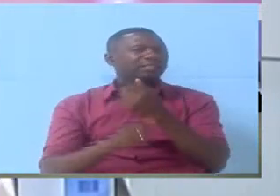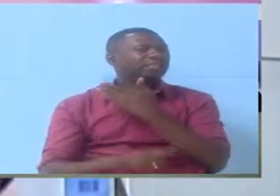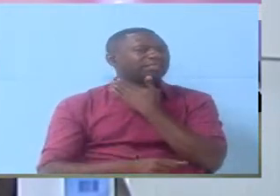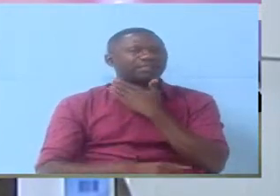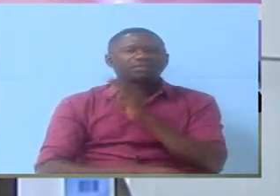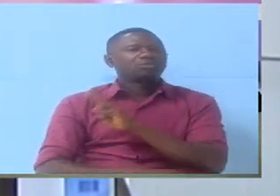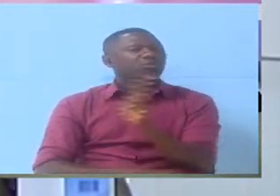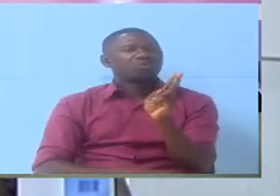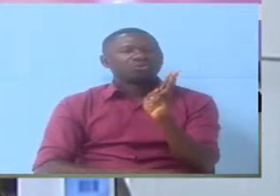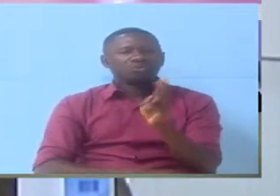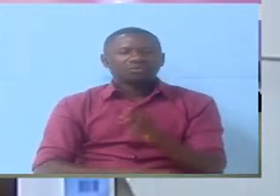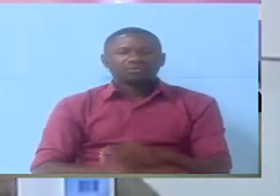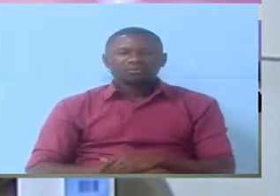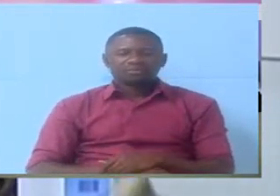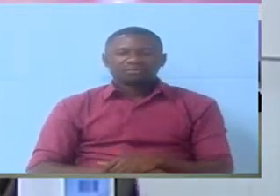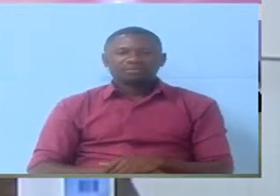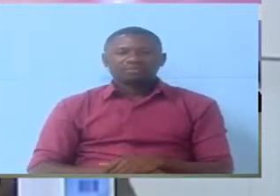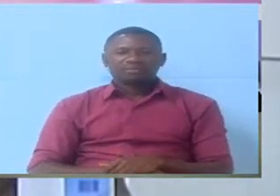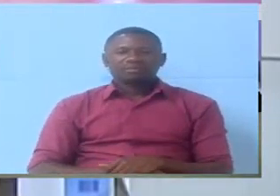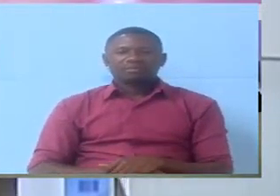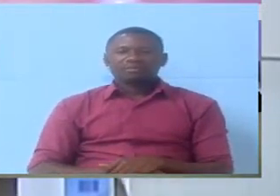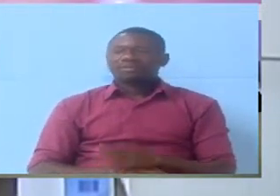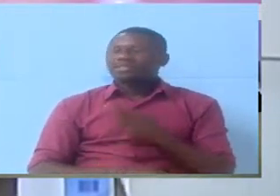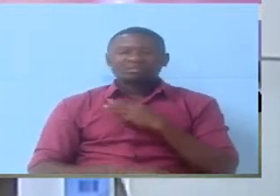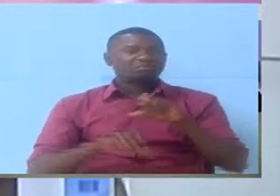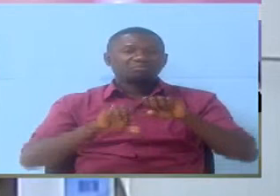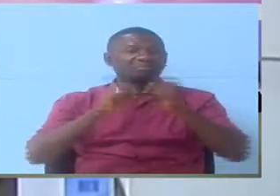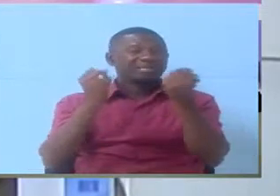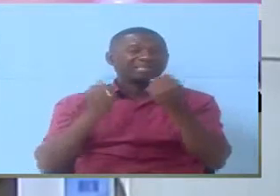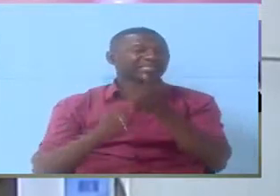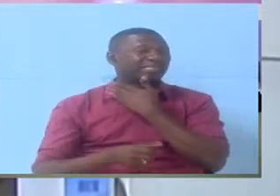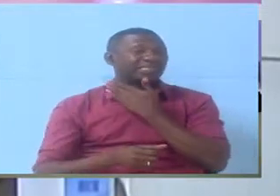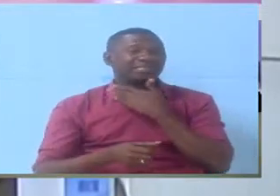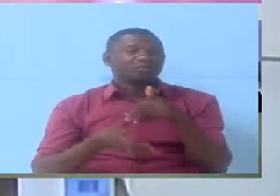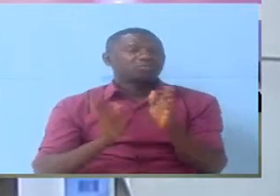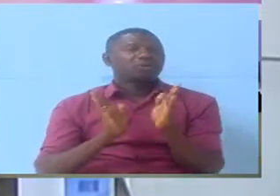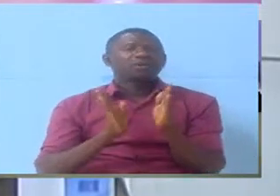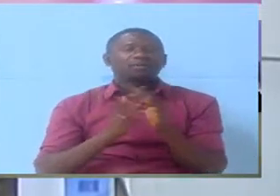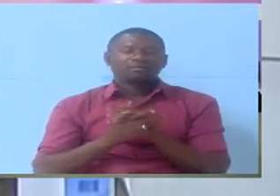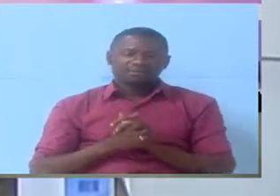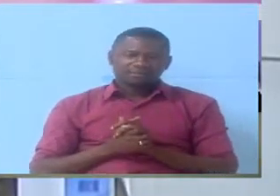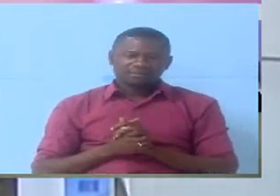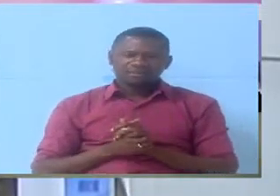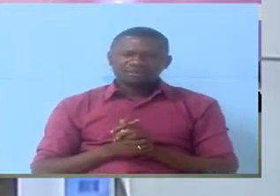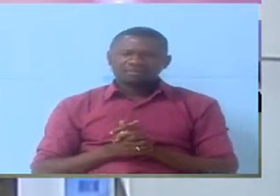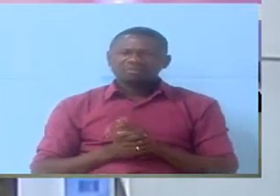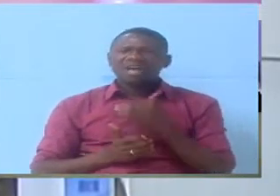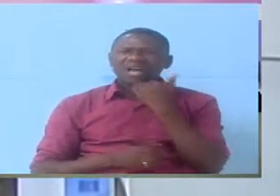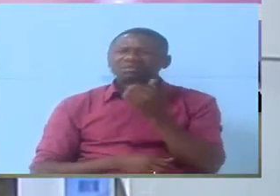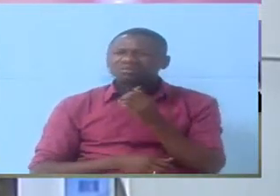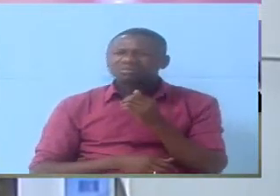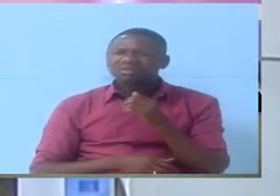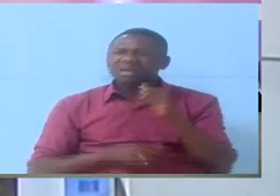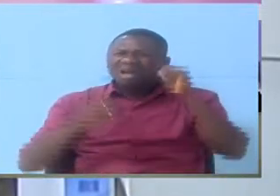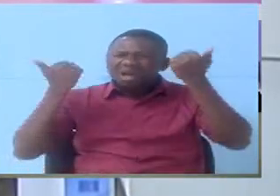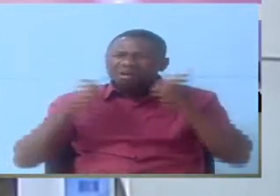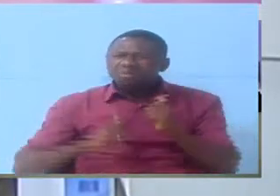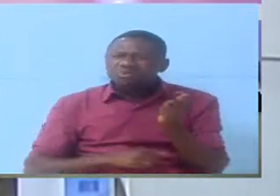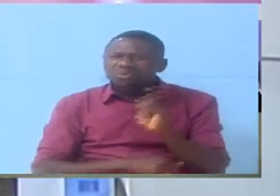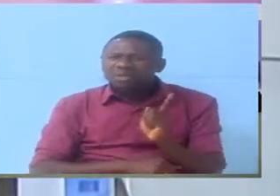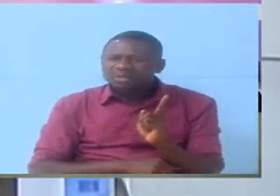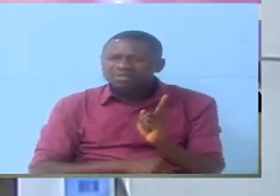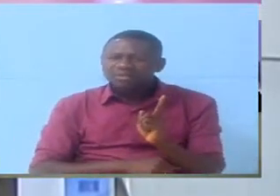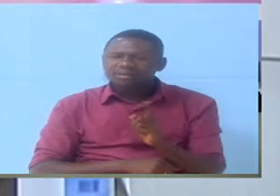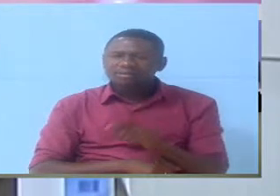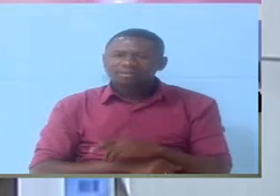didn't go rightly. Didn't go right. He said, Amankatiku. Things didn't break at the right point. I said, what happened? Nkaya Muneketa. He